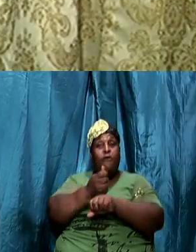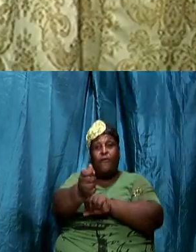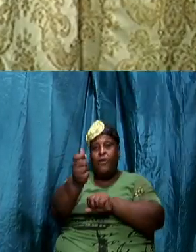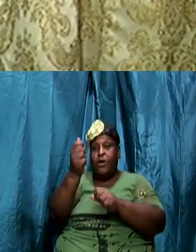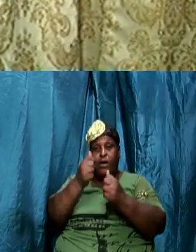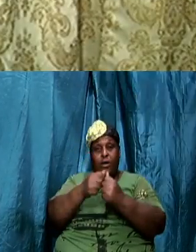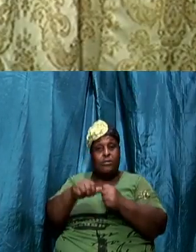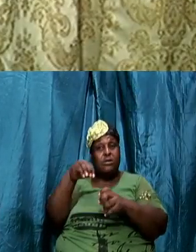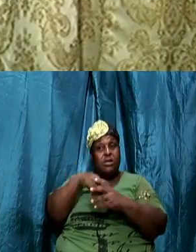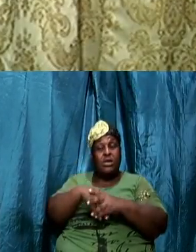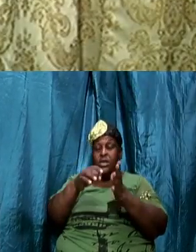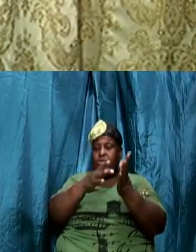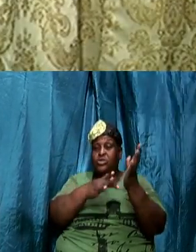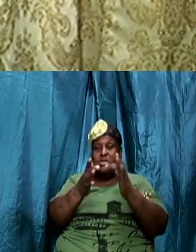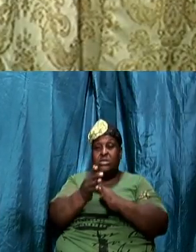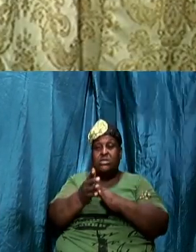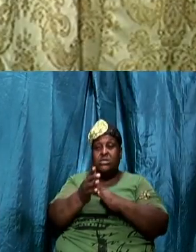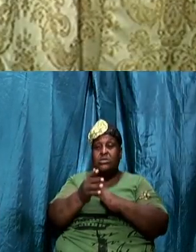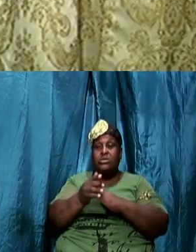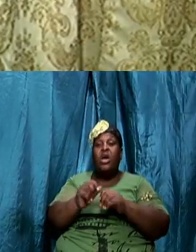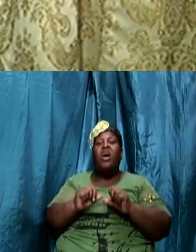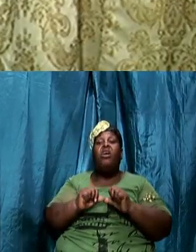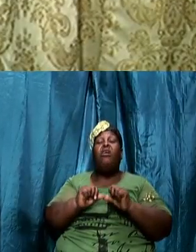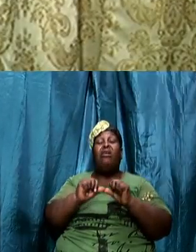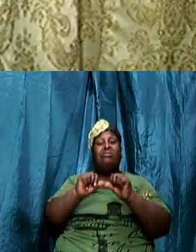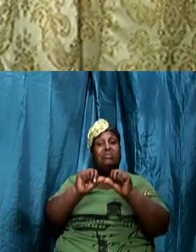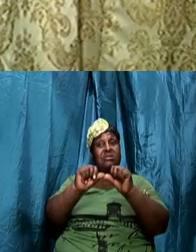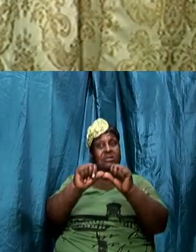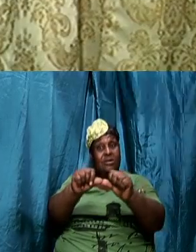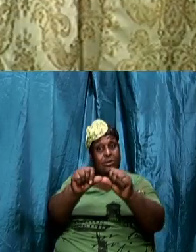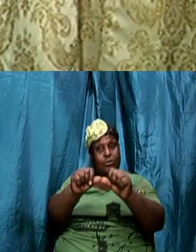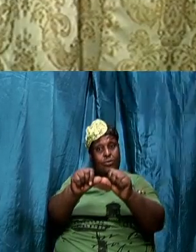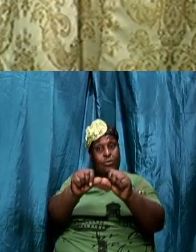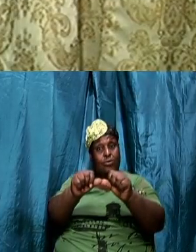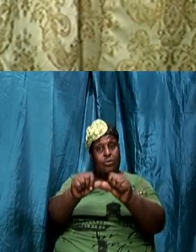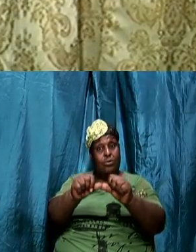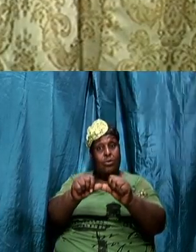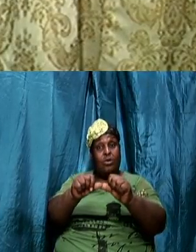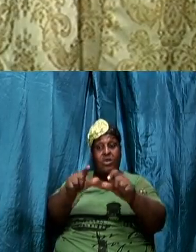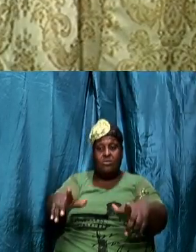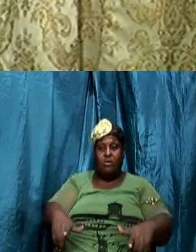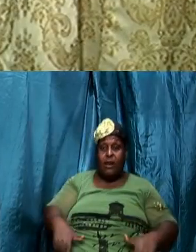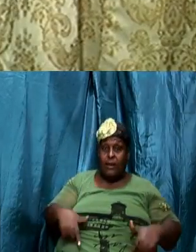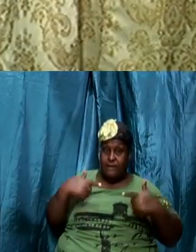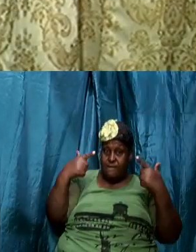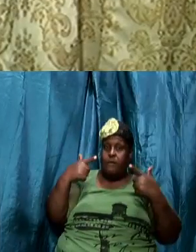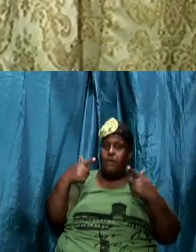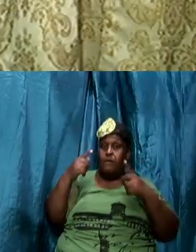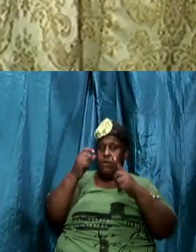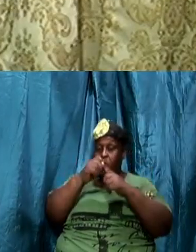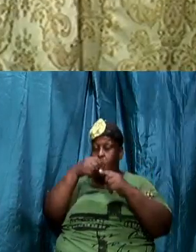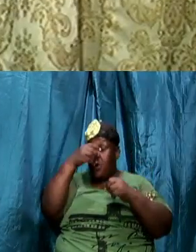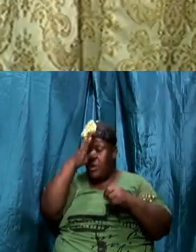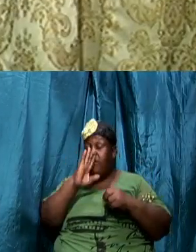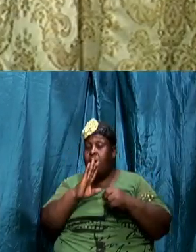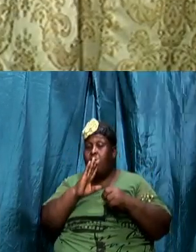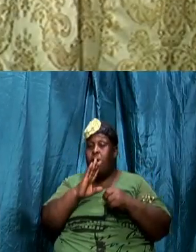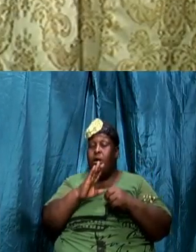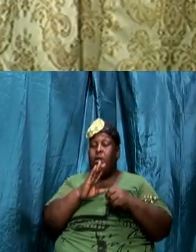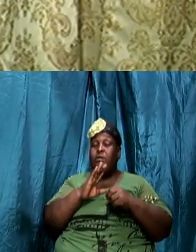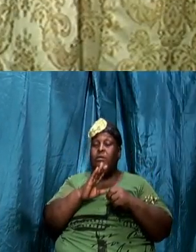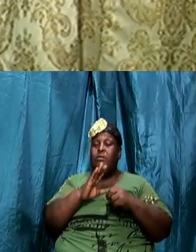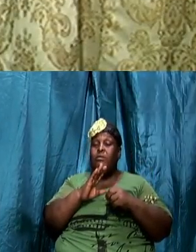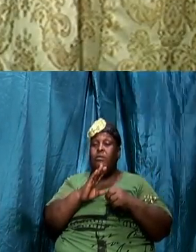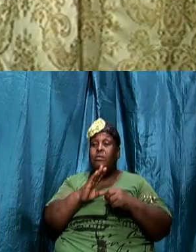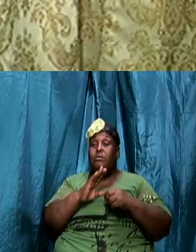on. Yes. And we have got to walk in the word in order